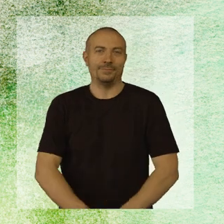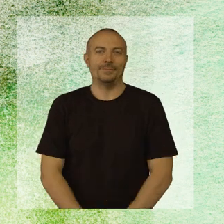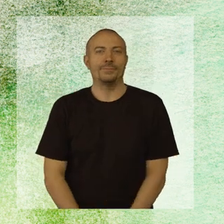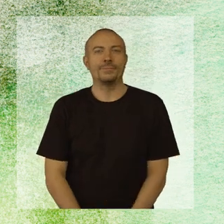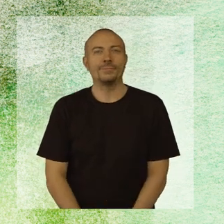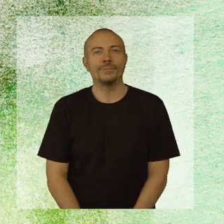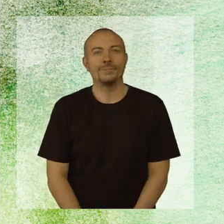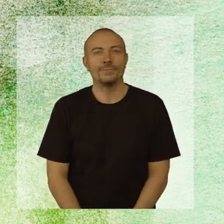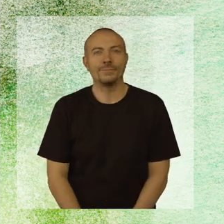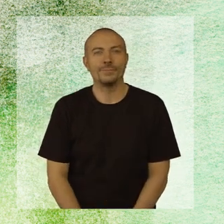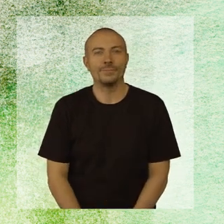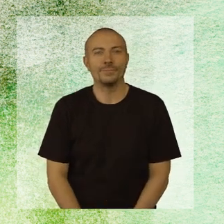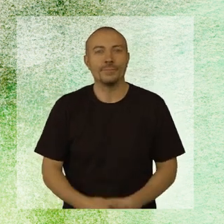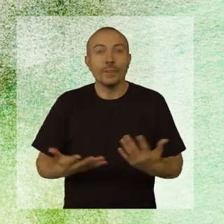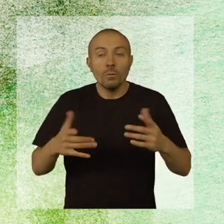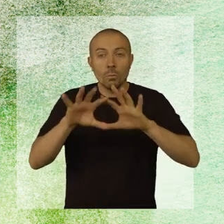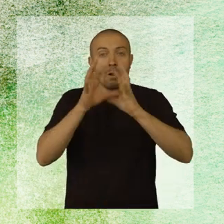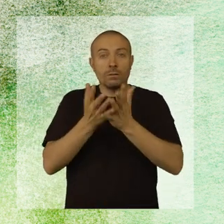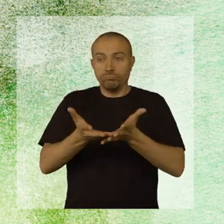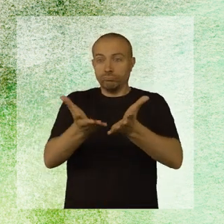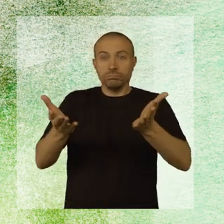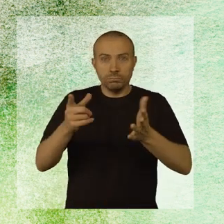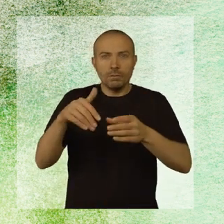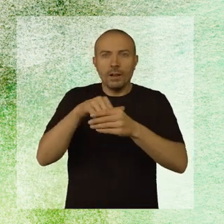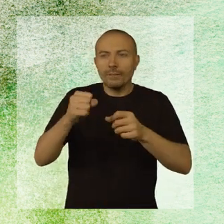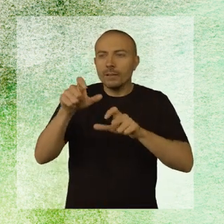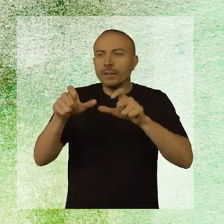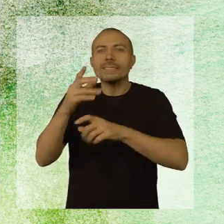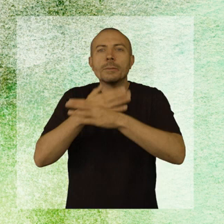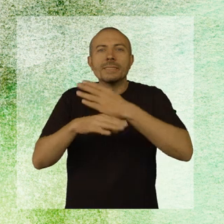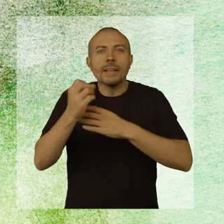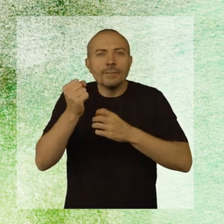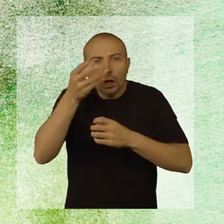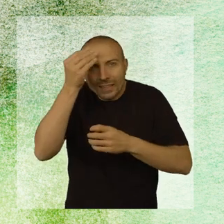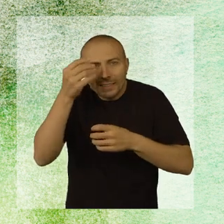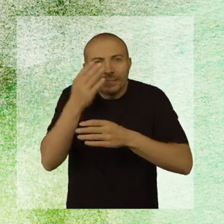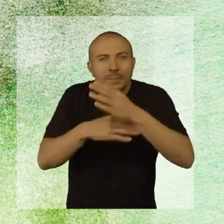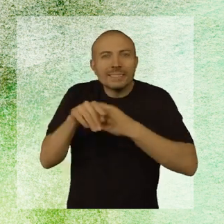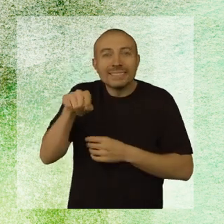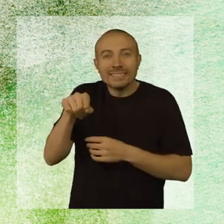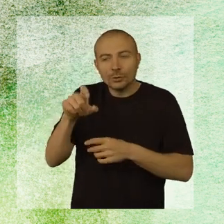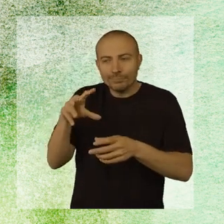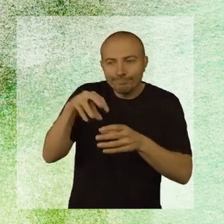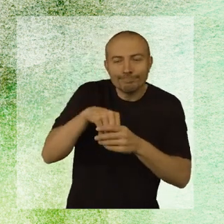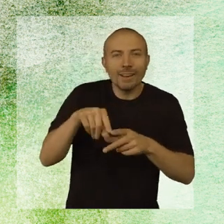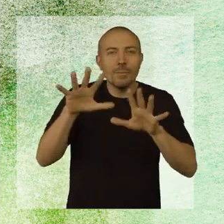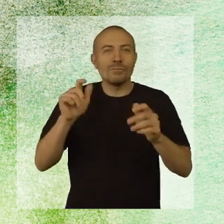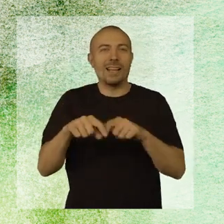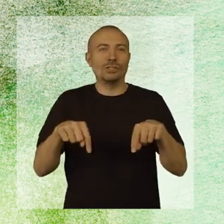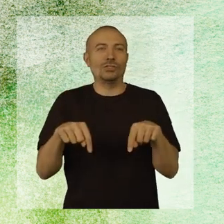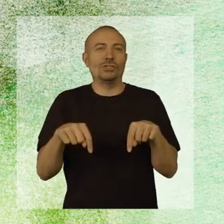from people with disabilities. Everybody else in the world, including people with learning disabilities,